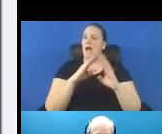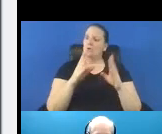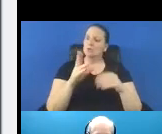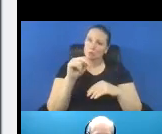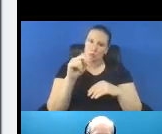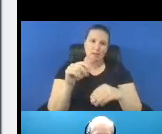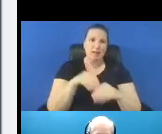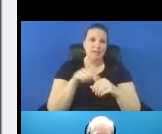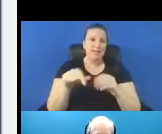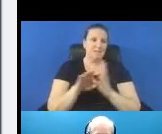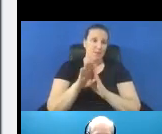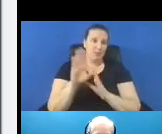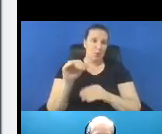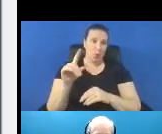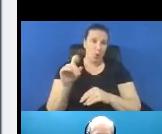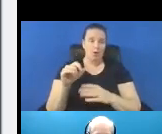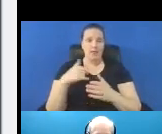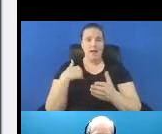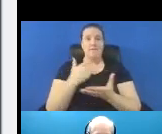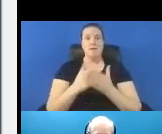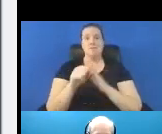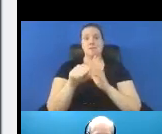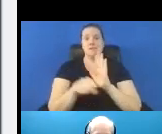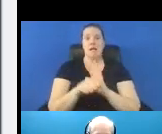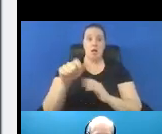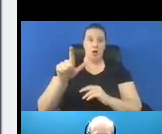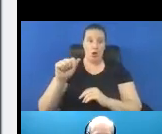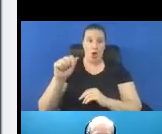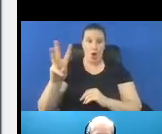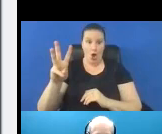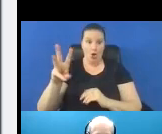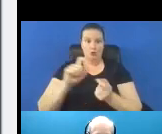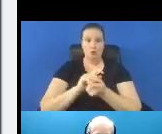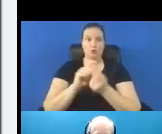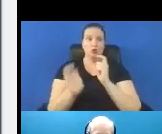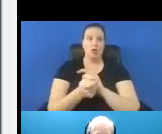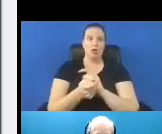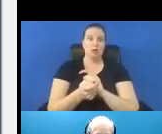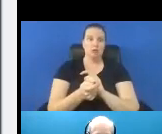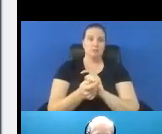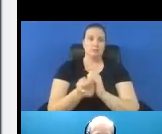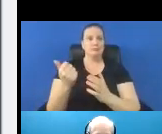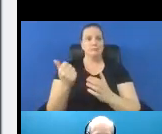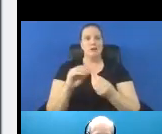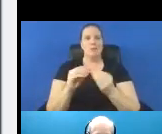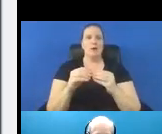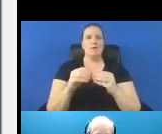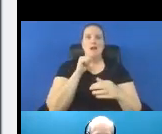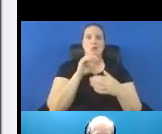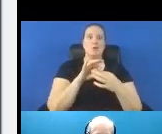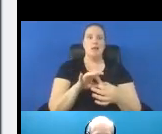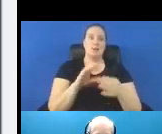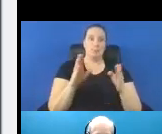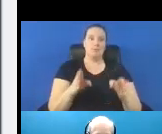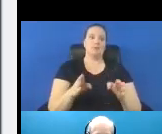code. So there has been some state law to change and remove the numbers of unrelated persons that may define a